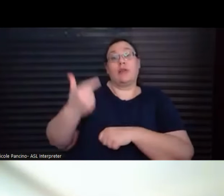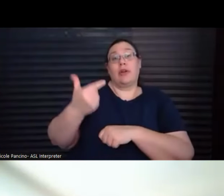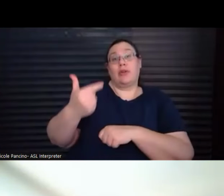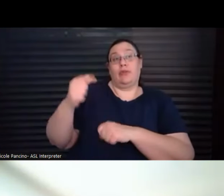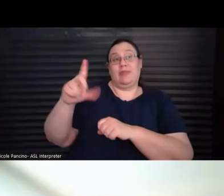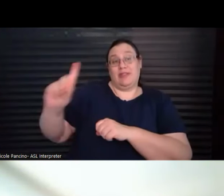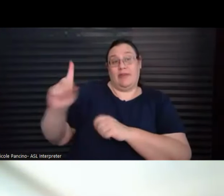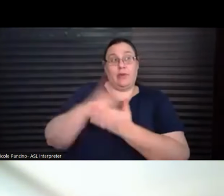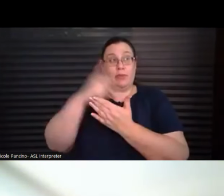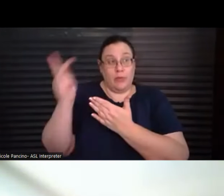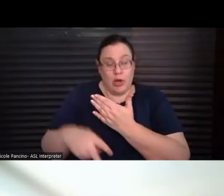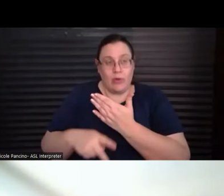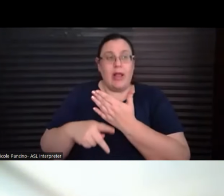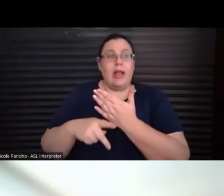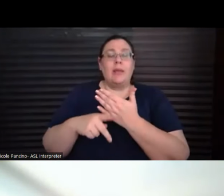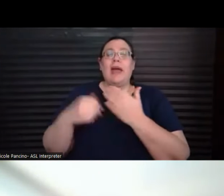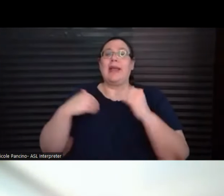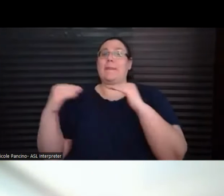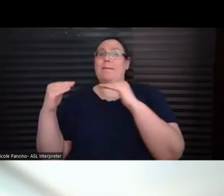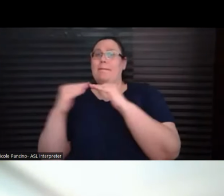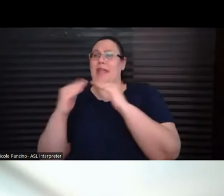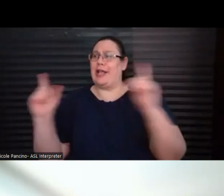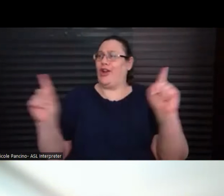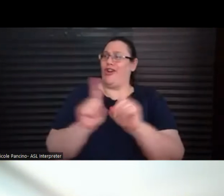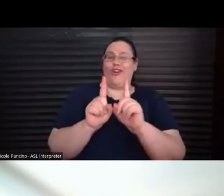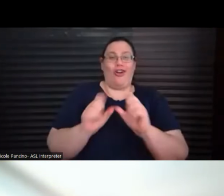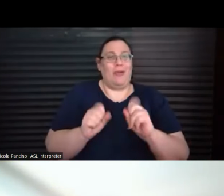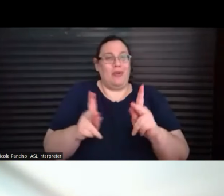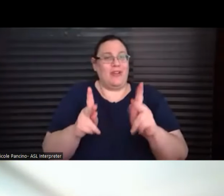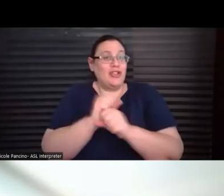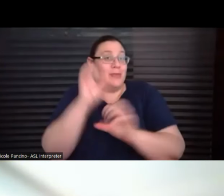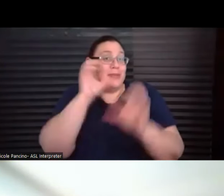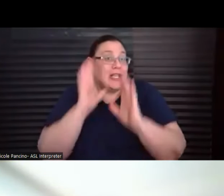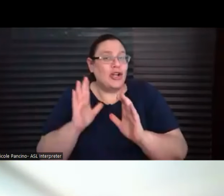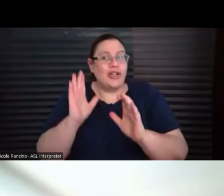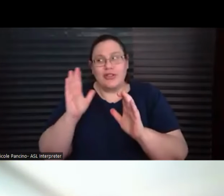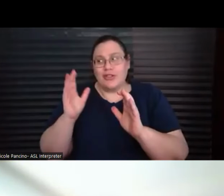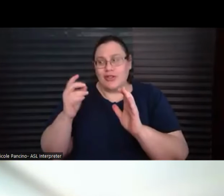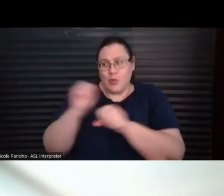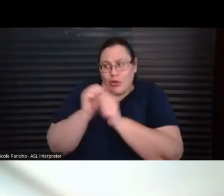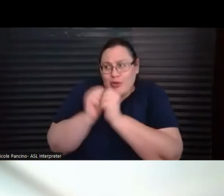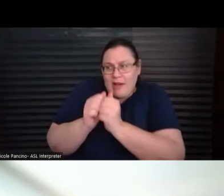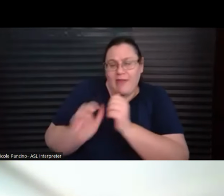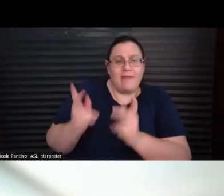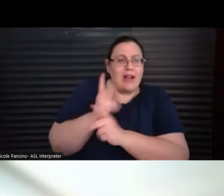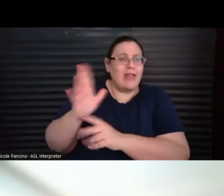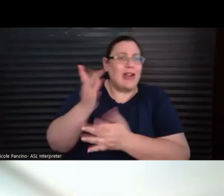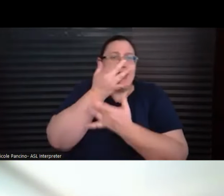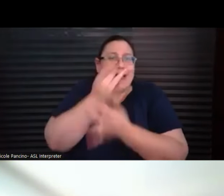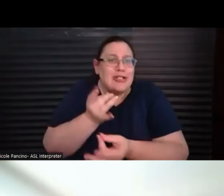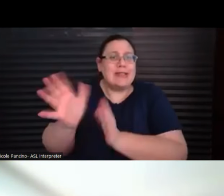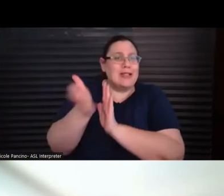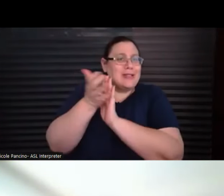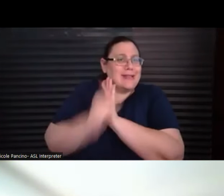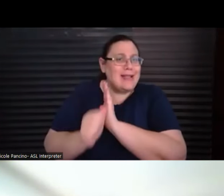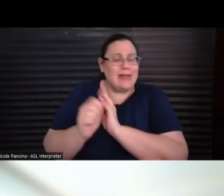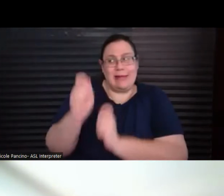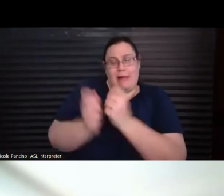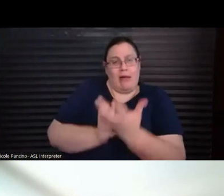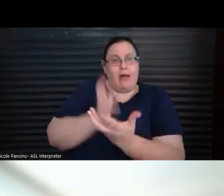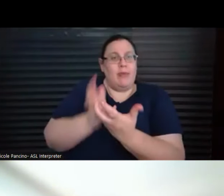a peer-to-peer opportunity for job seekers to jointly identify their interests, skills, and accommodations for